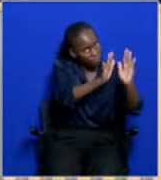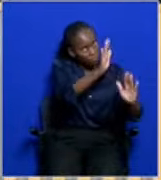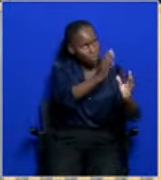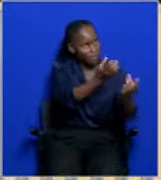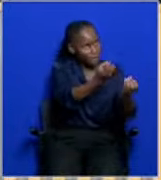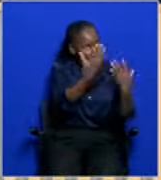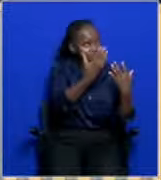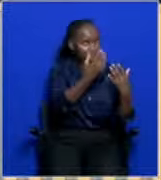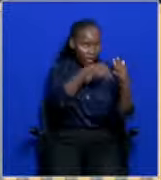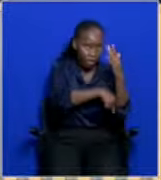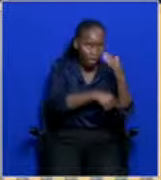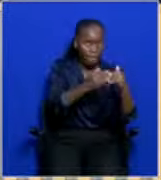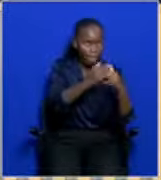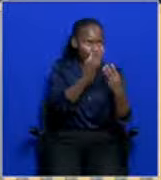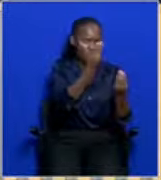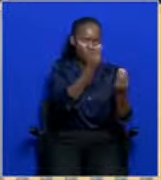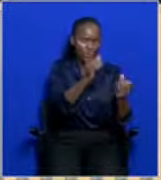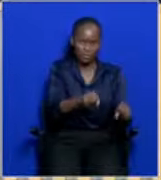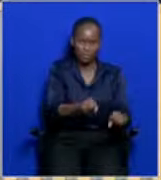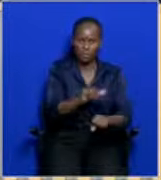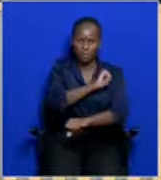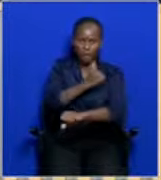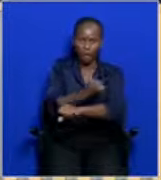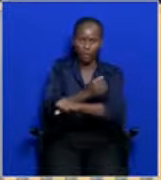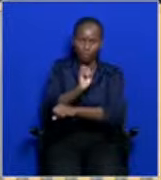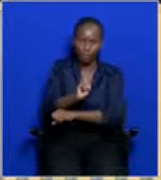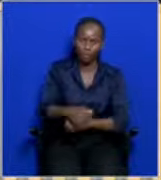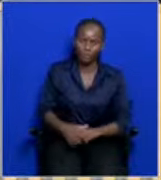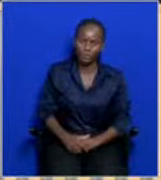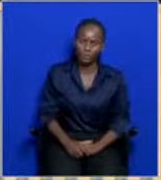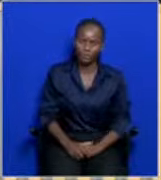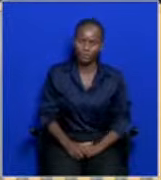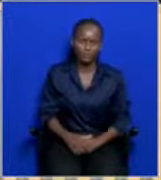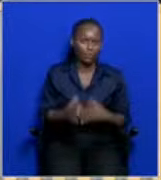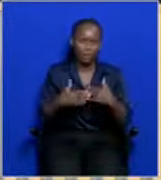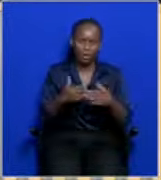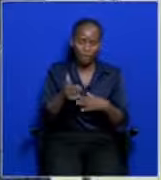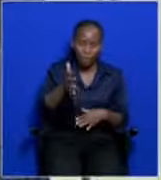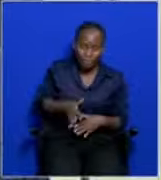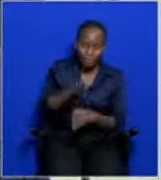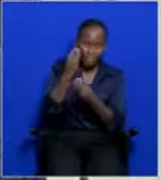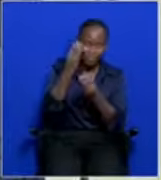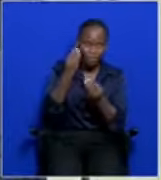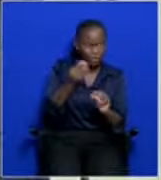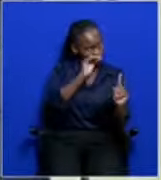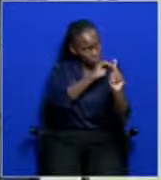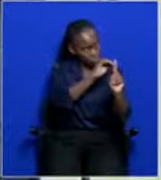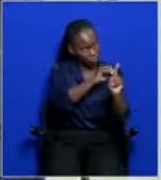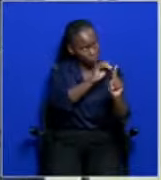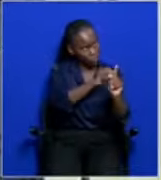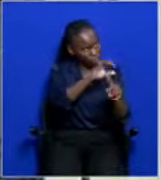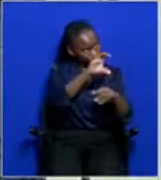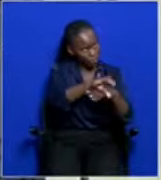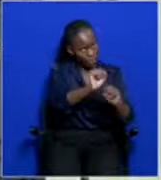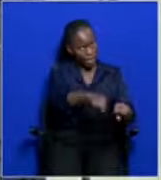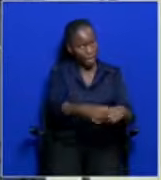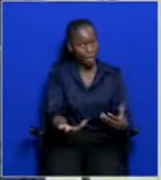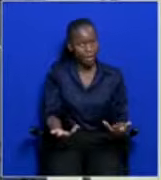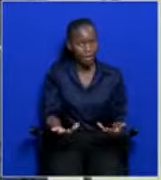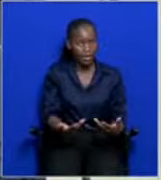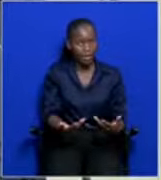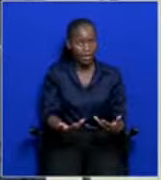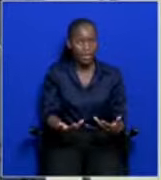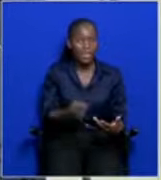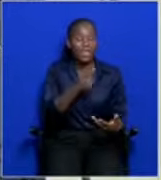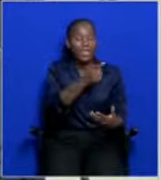answer whatever we want, unless if he himself is a suspect, because we